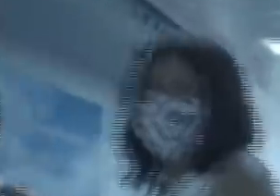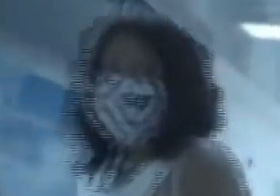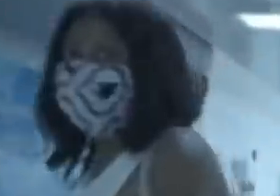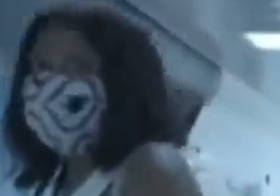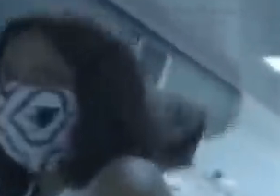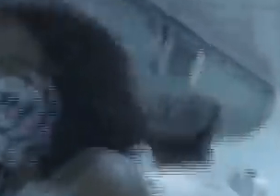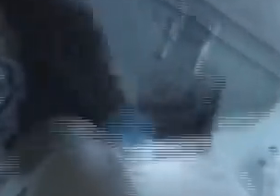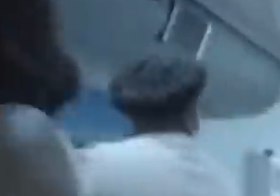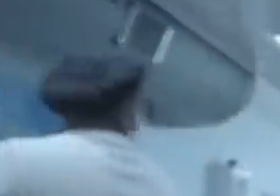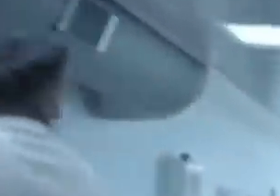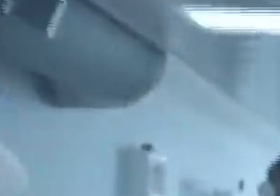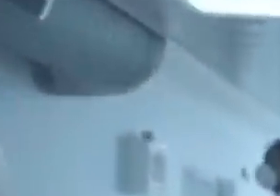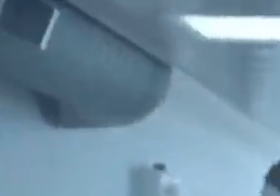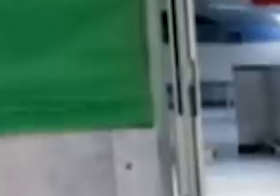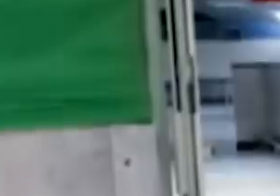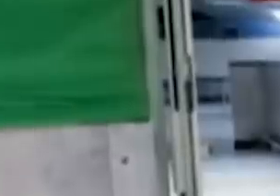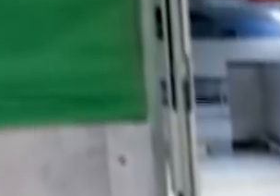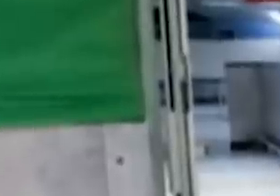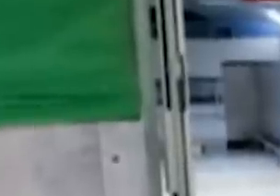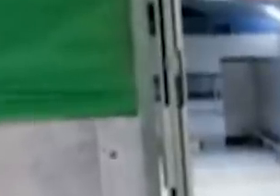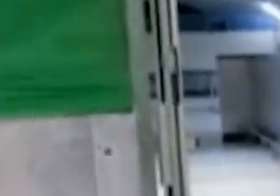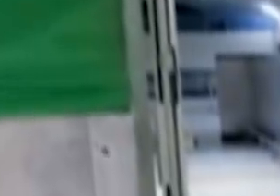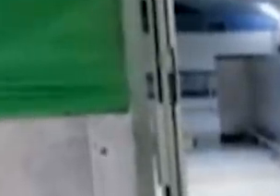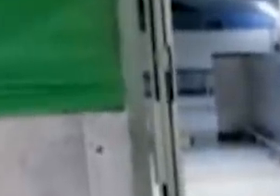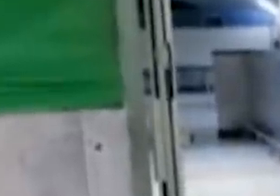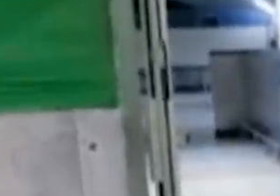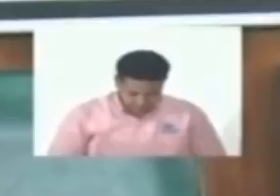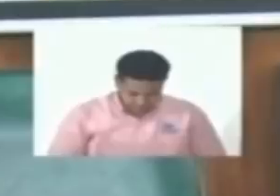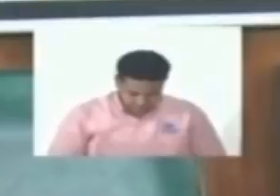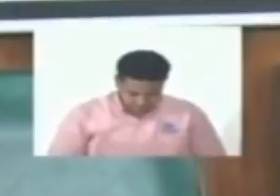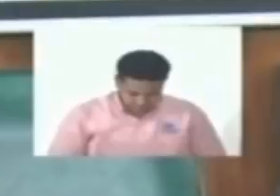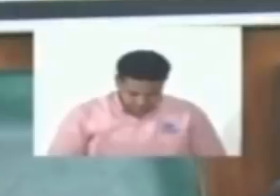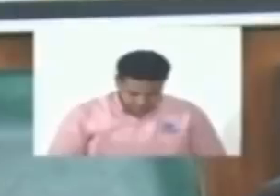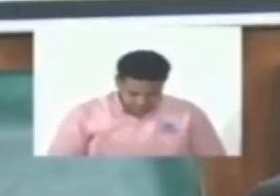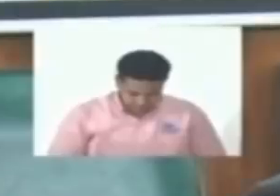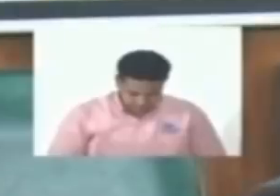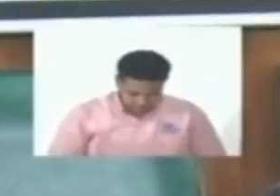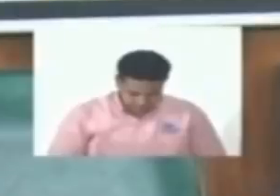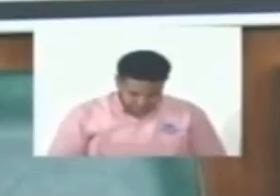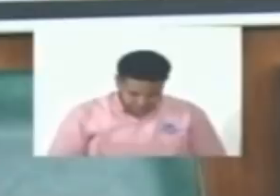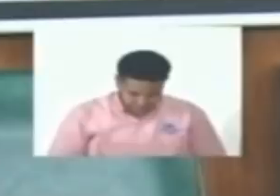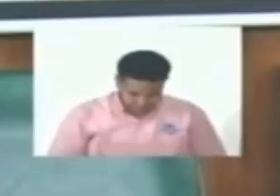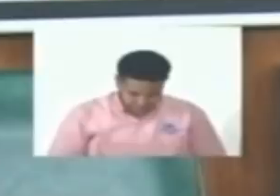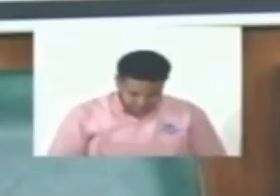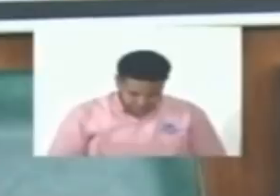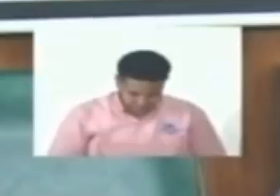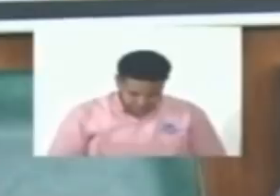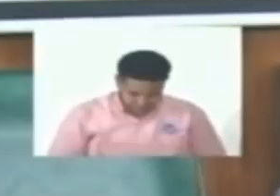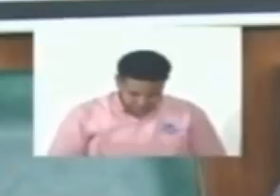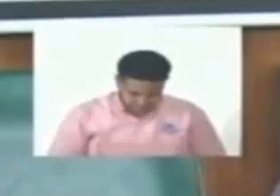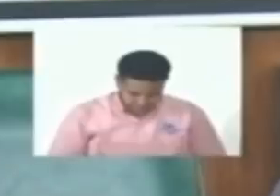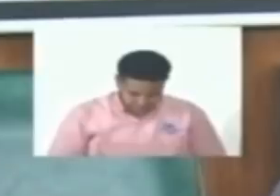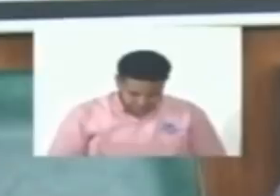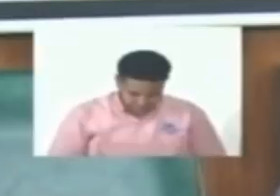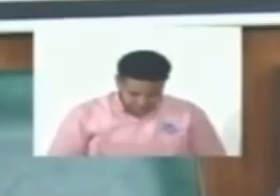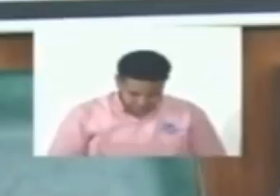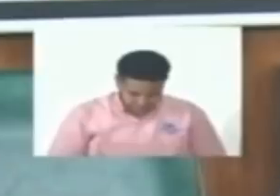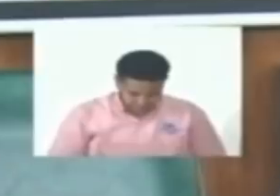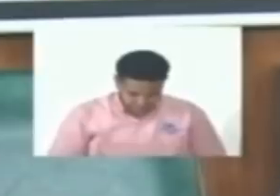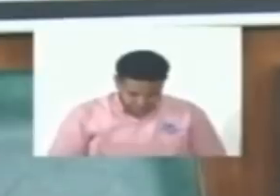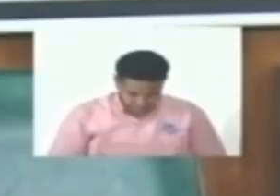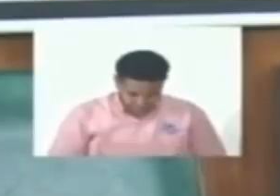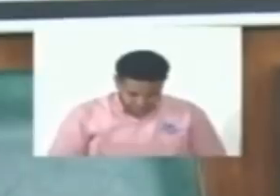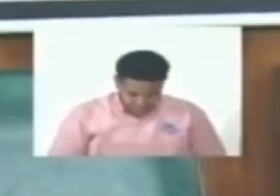The decision then to go for testing of all arriving passengers, which has now been walked back, was